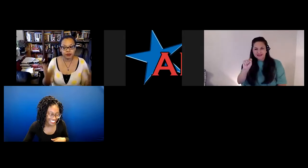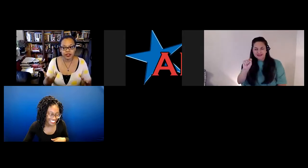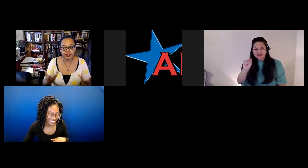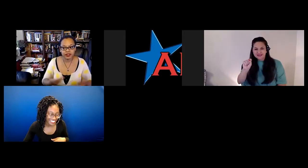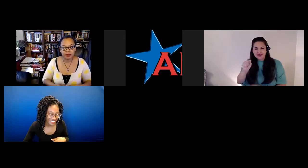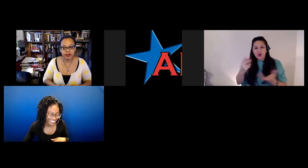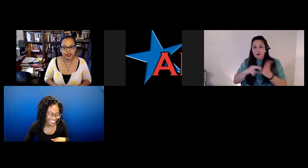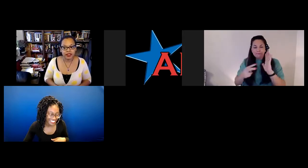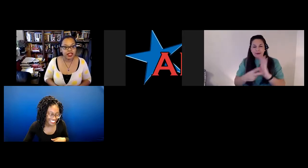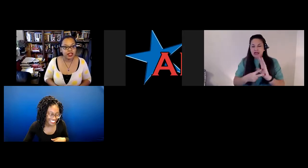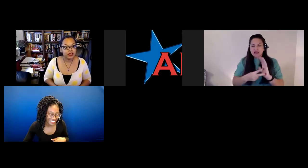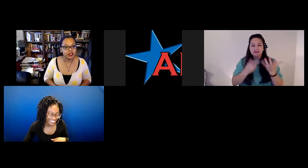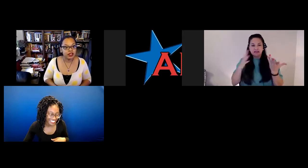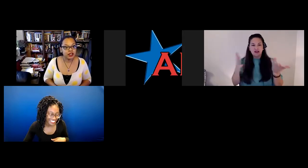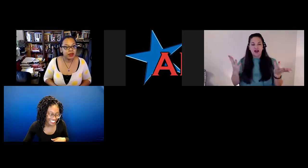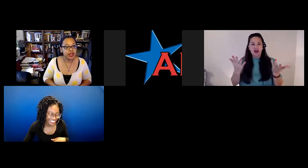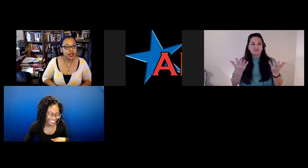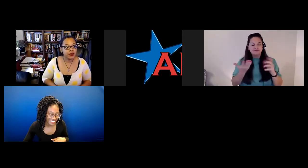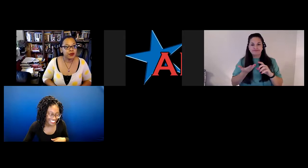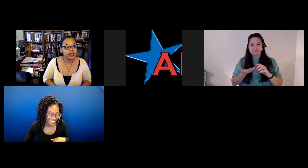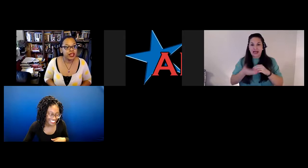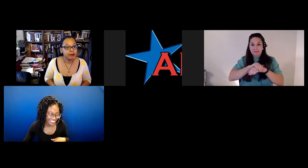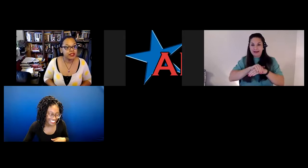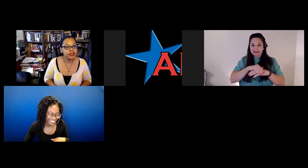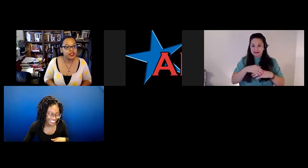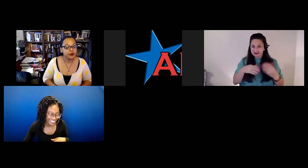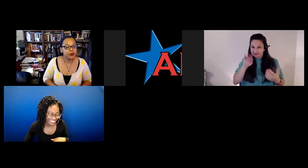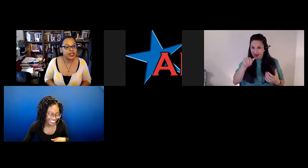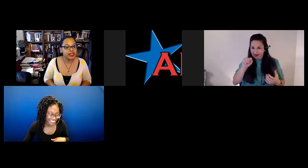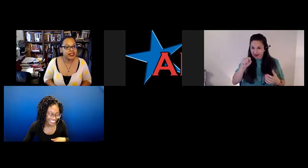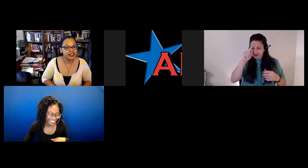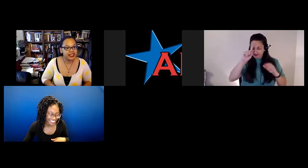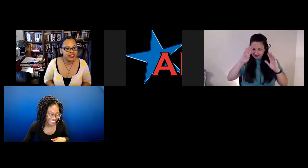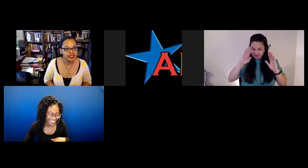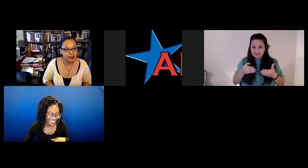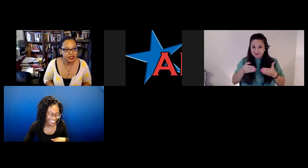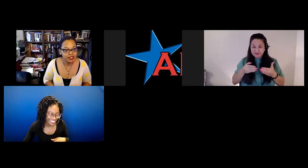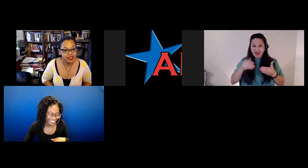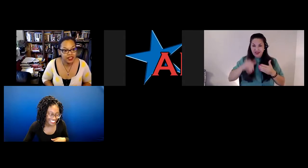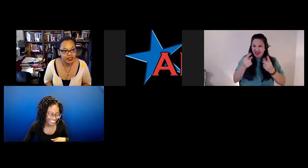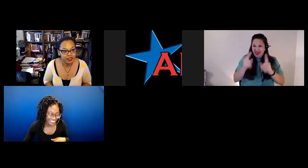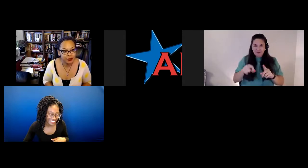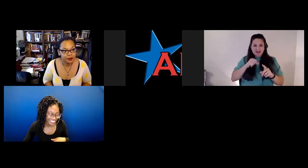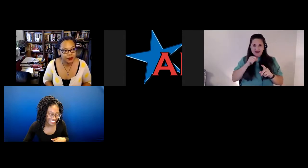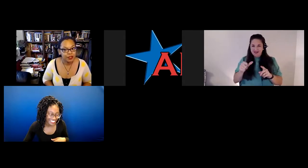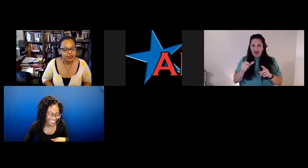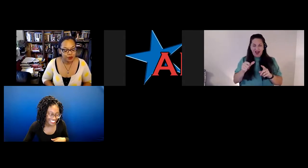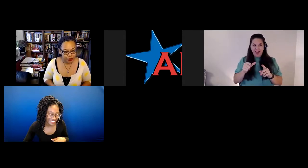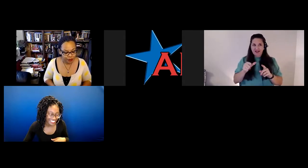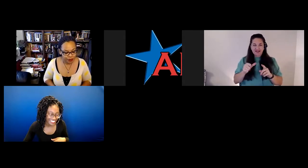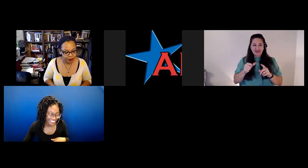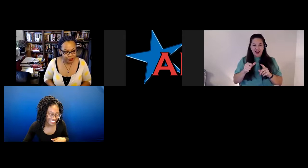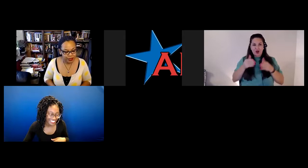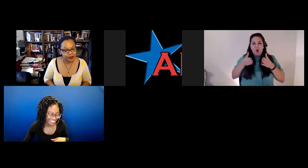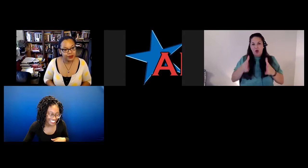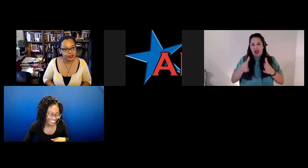implicit bias, and how it happens in a way that isn't something that you're thinking about. So really